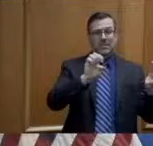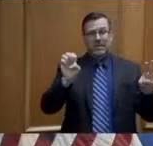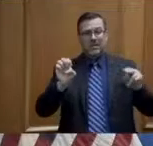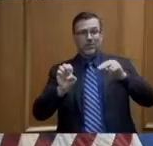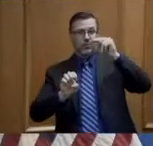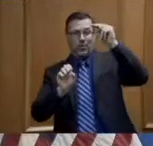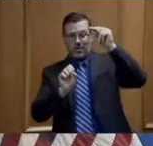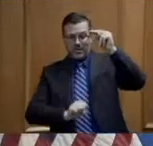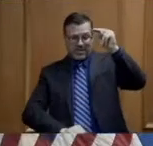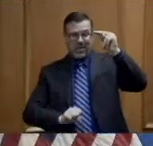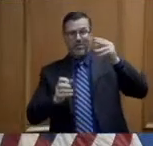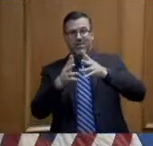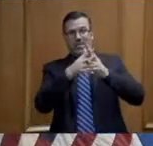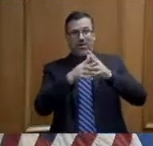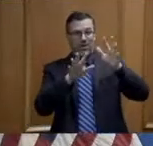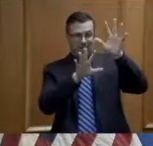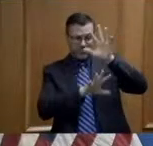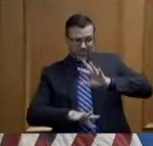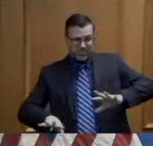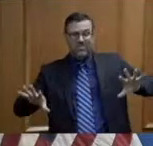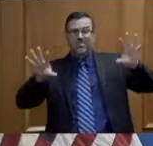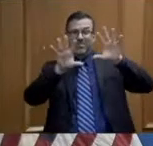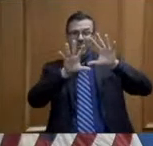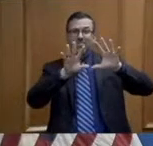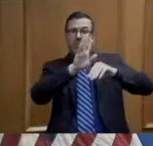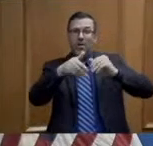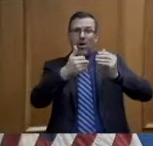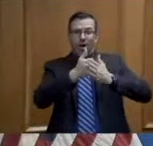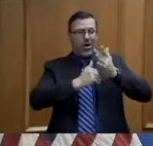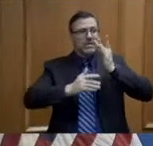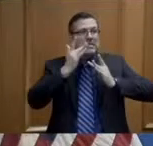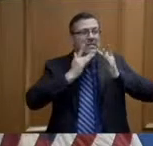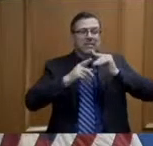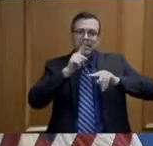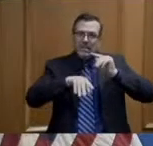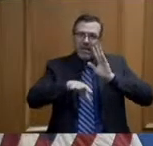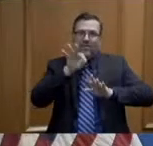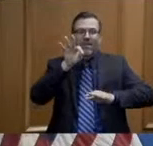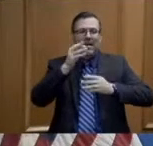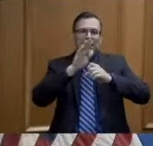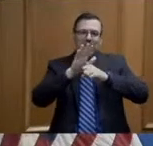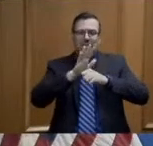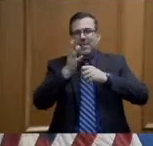limited. And we've had to be very resourceful to pursue testing in